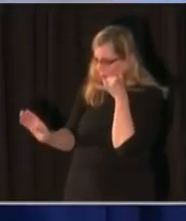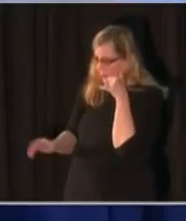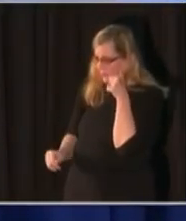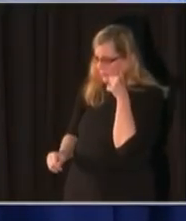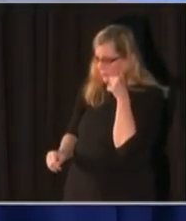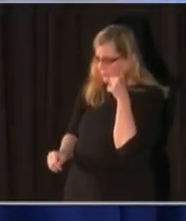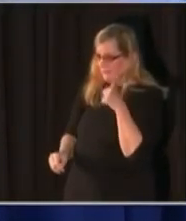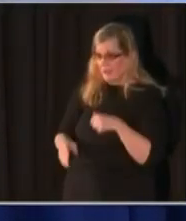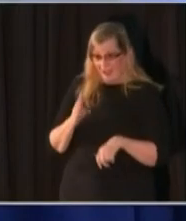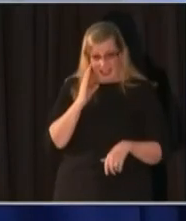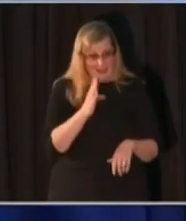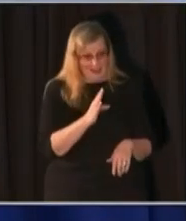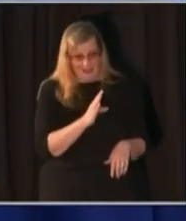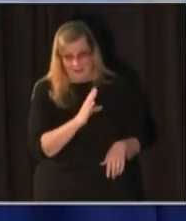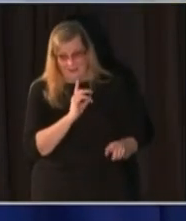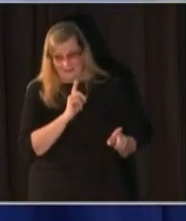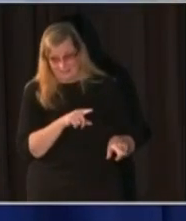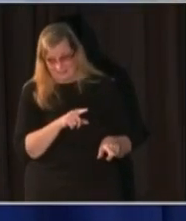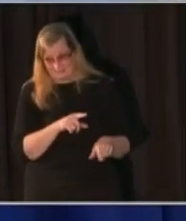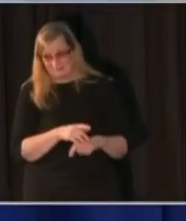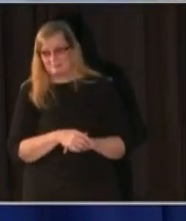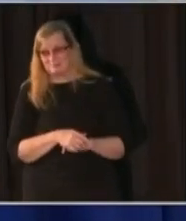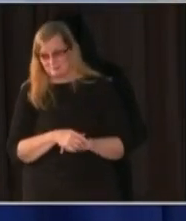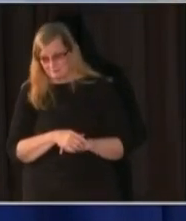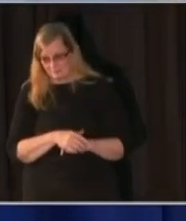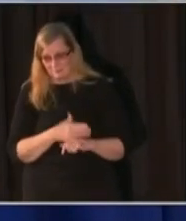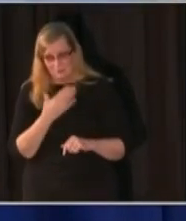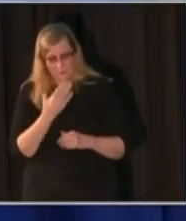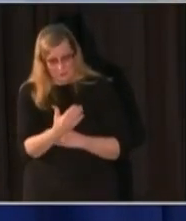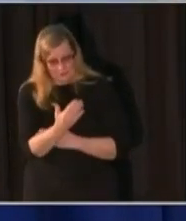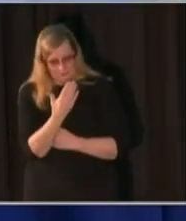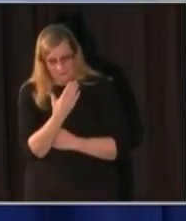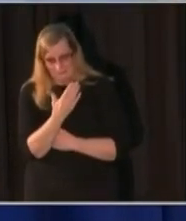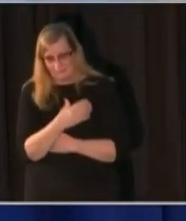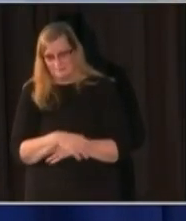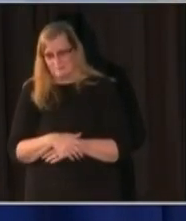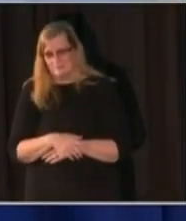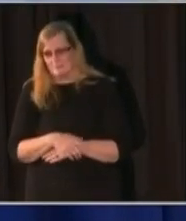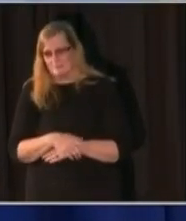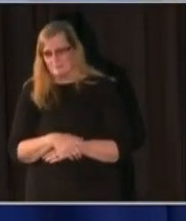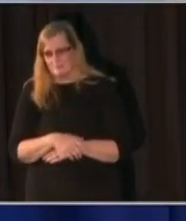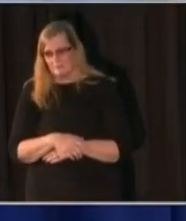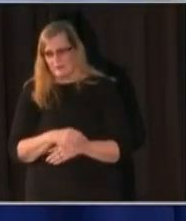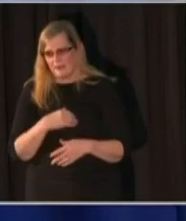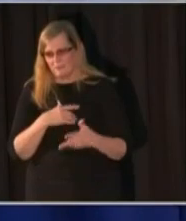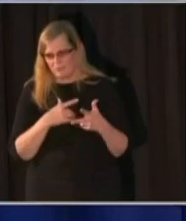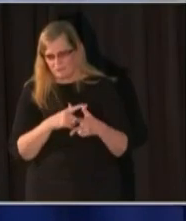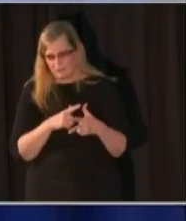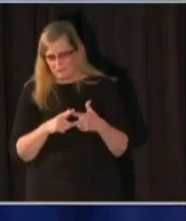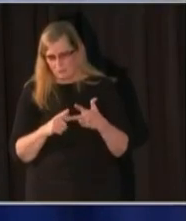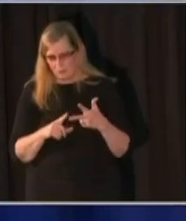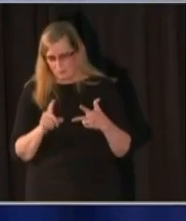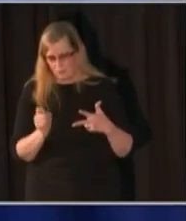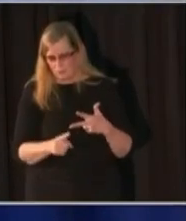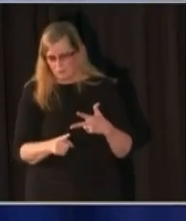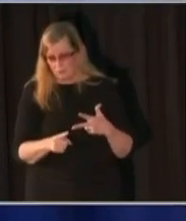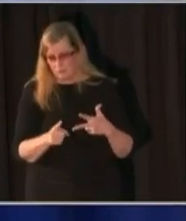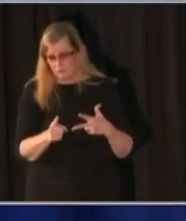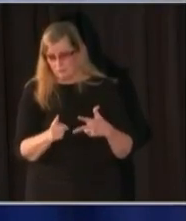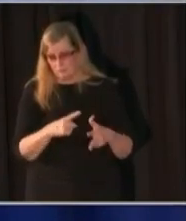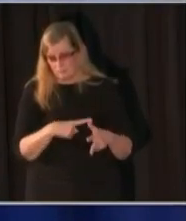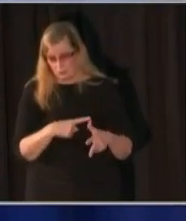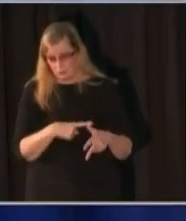Hello? Hi. Yes, hi. Good morning. Good morning. I just have three questions. The first is about, in